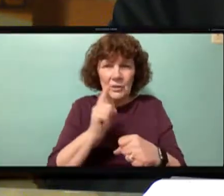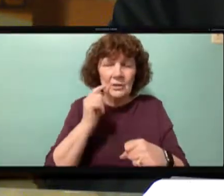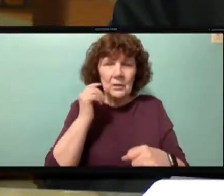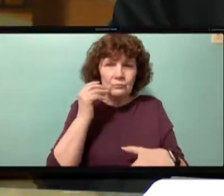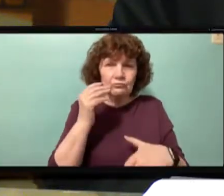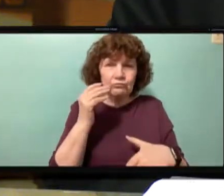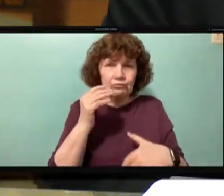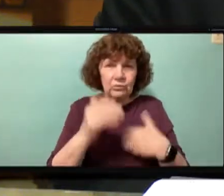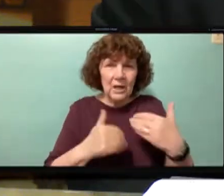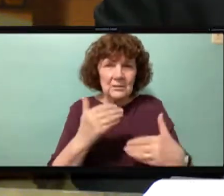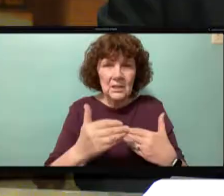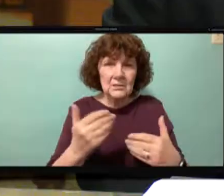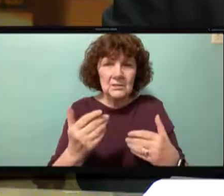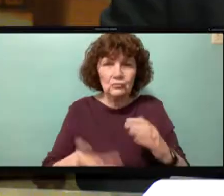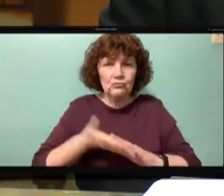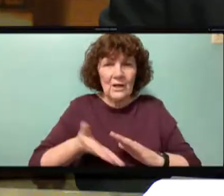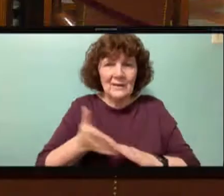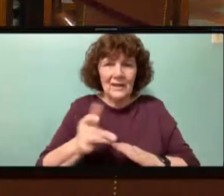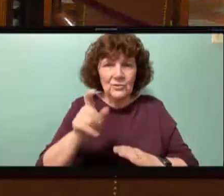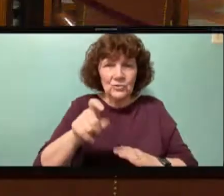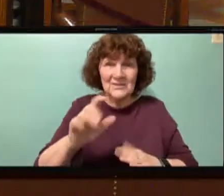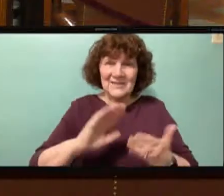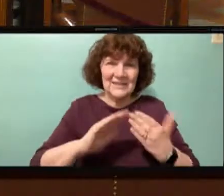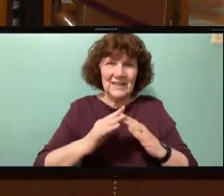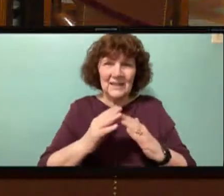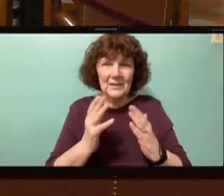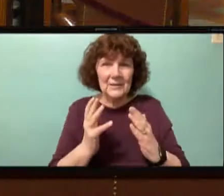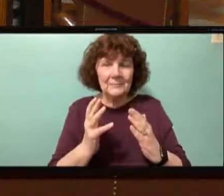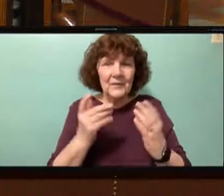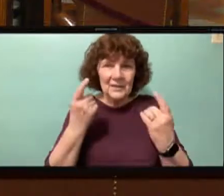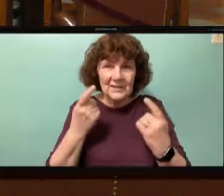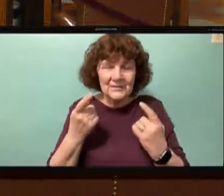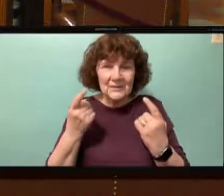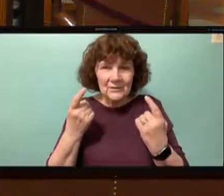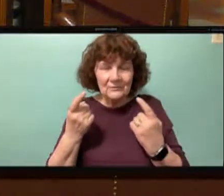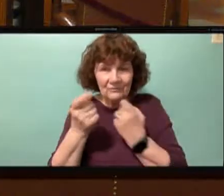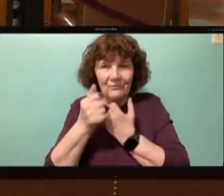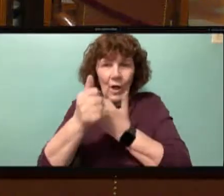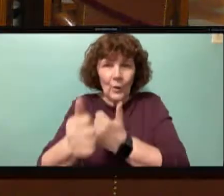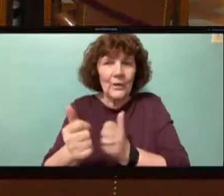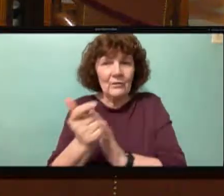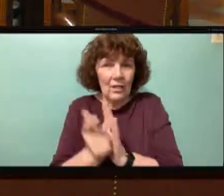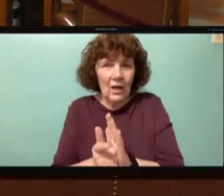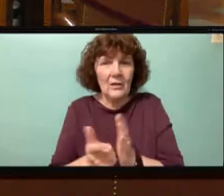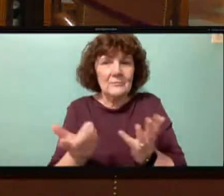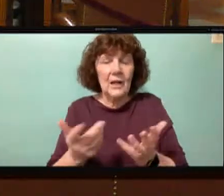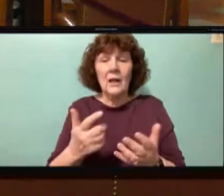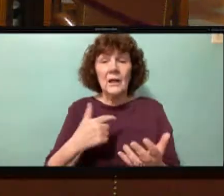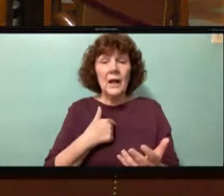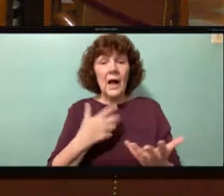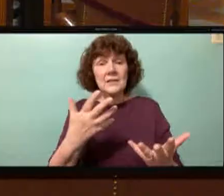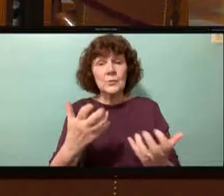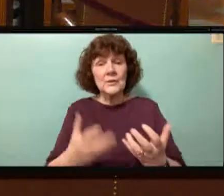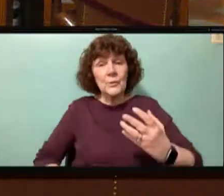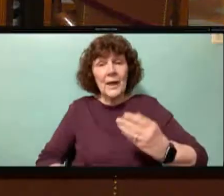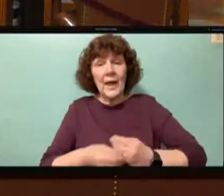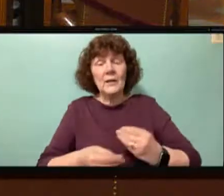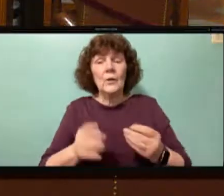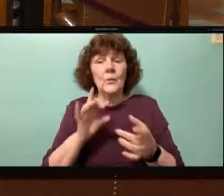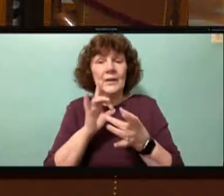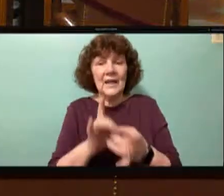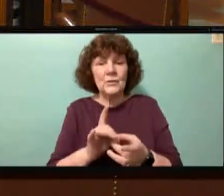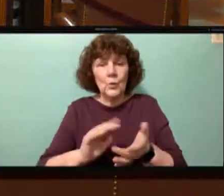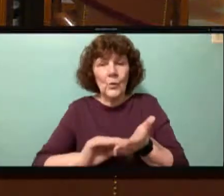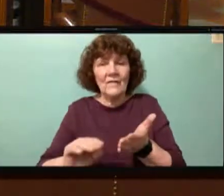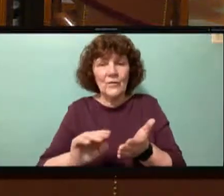law. I would just add that for the waiver documentation, when a resolution